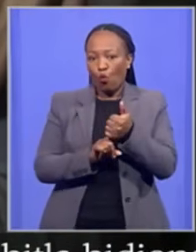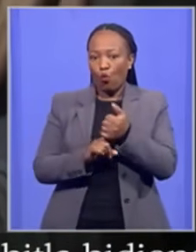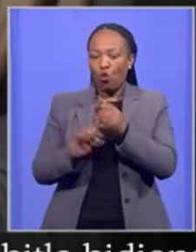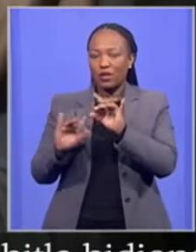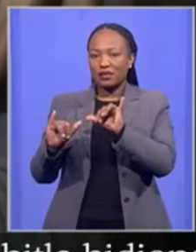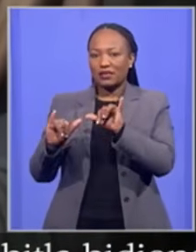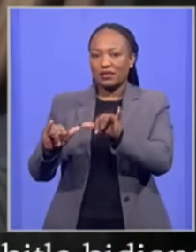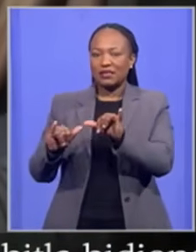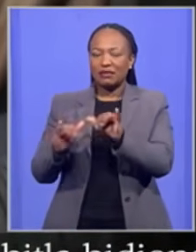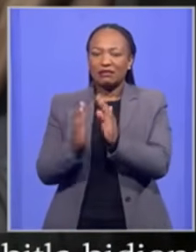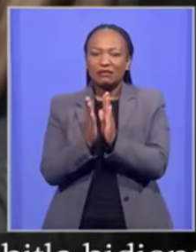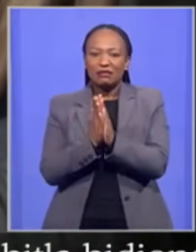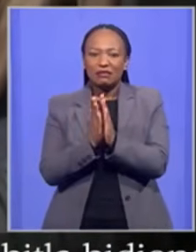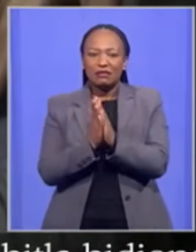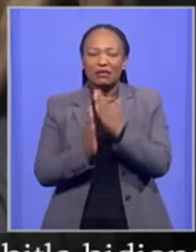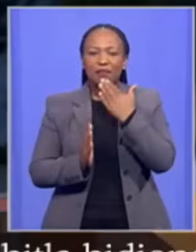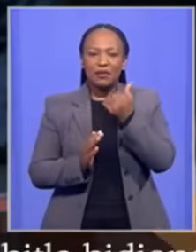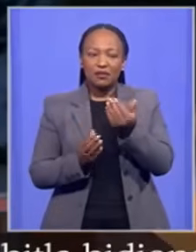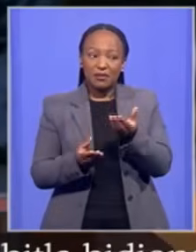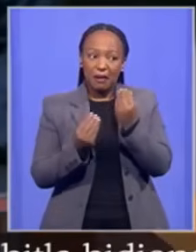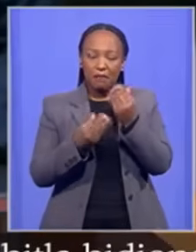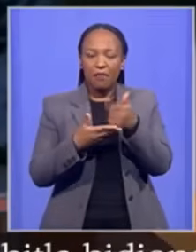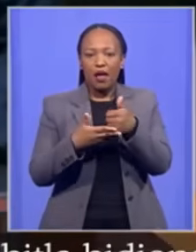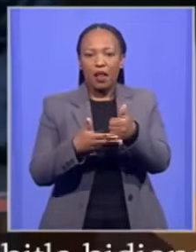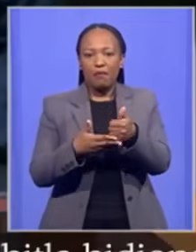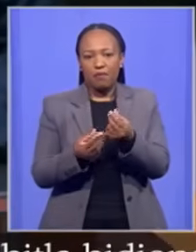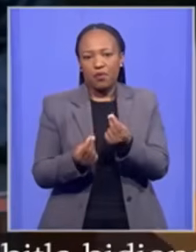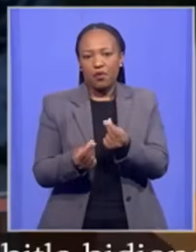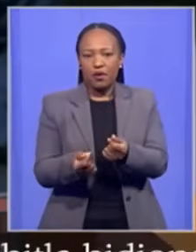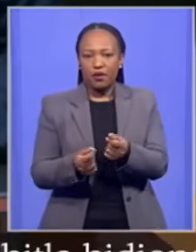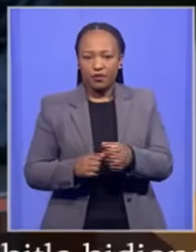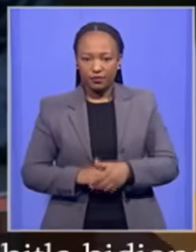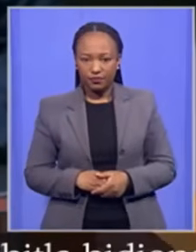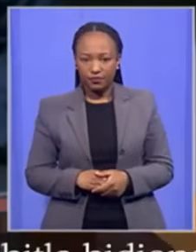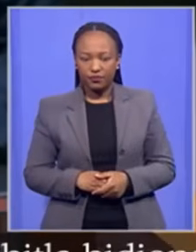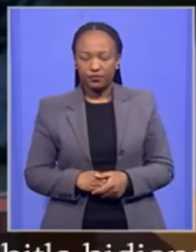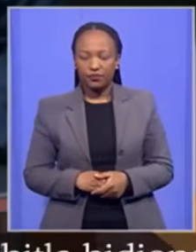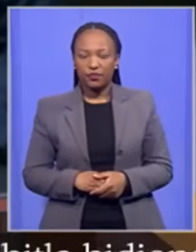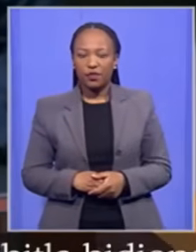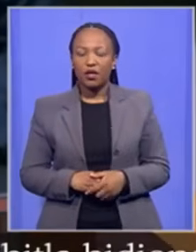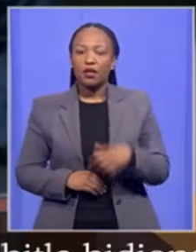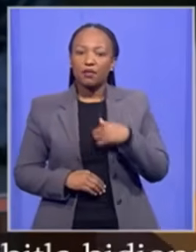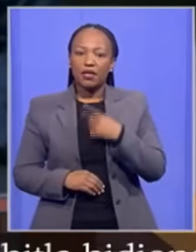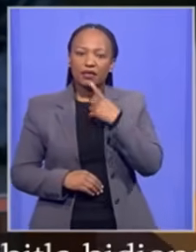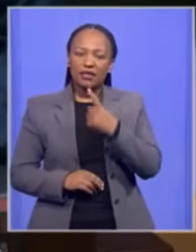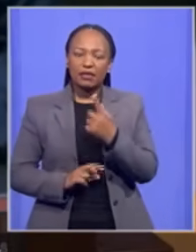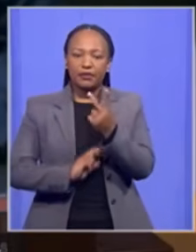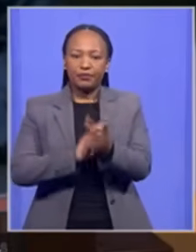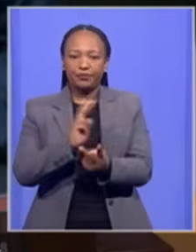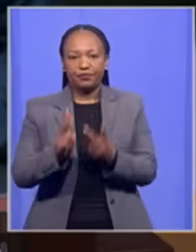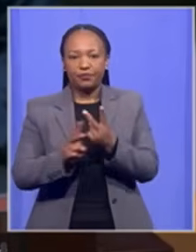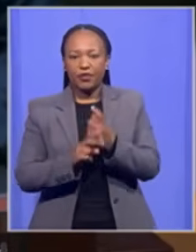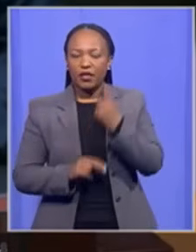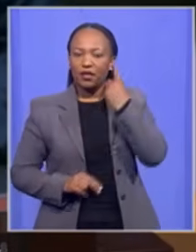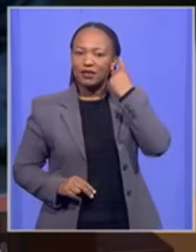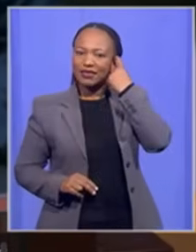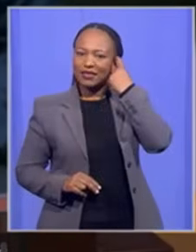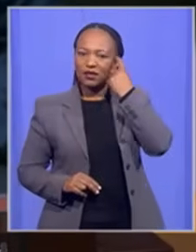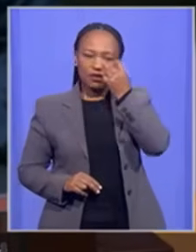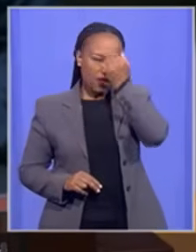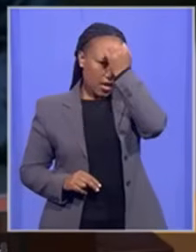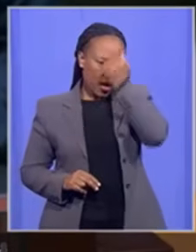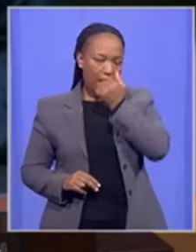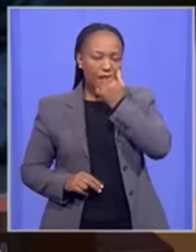gore ba amogele thušo ka pela. I reiterate the Secretary General's call on Hamas and